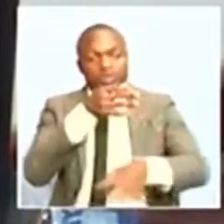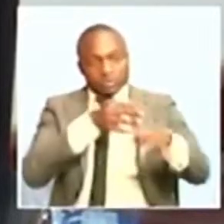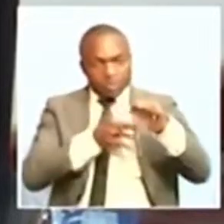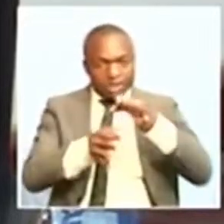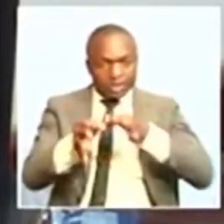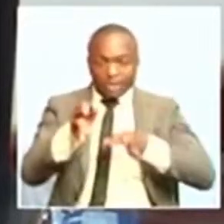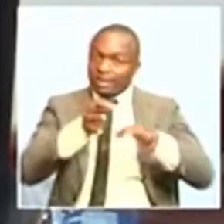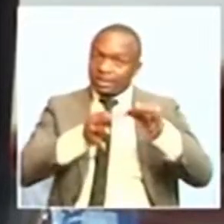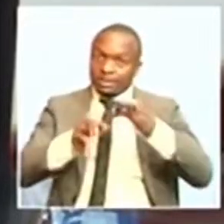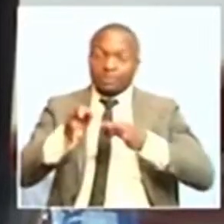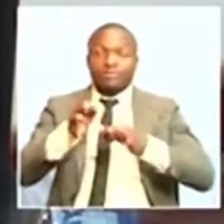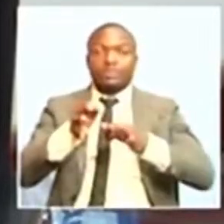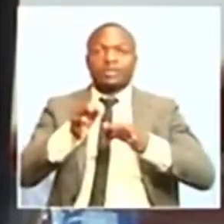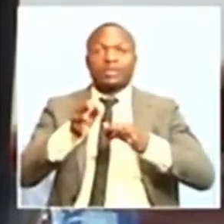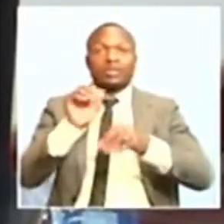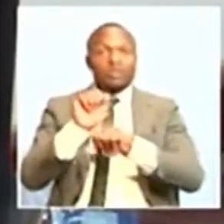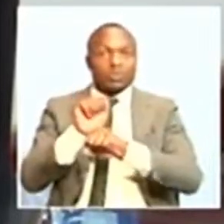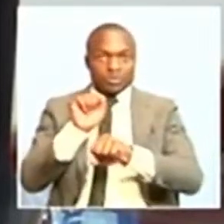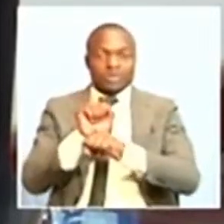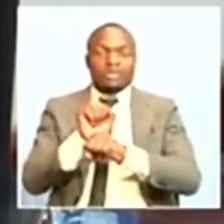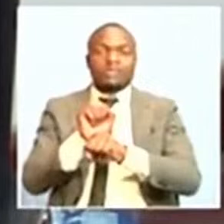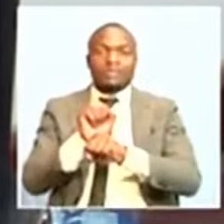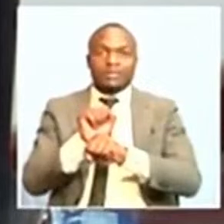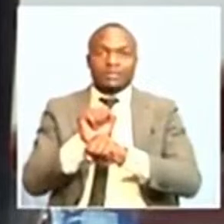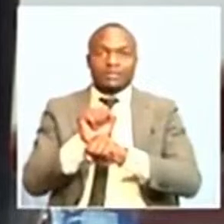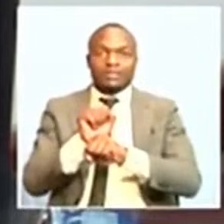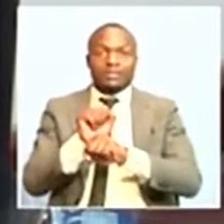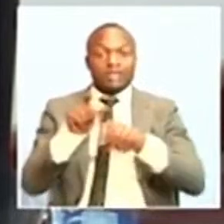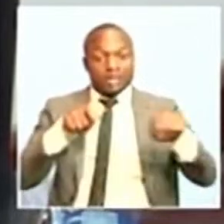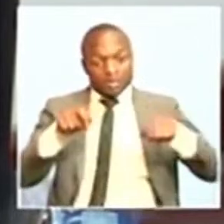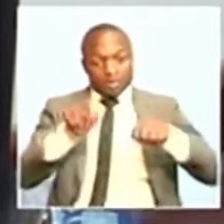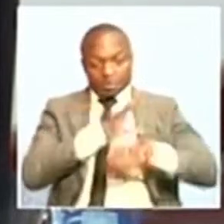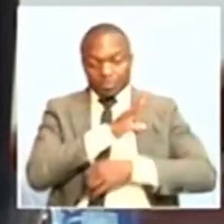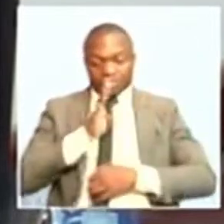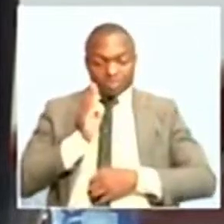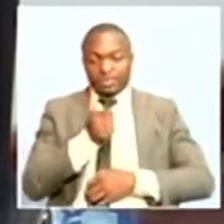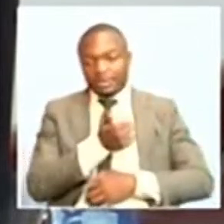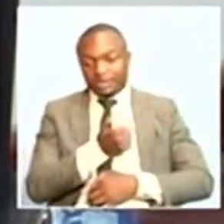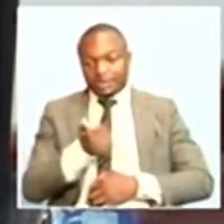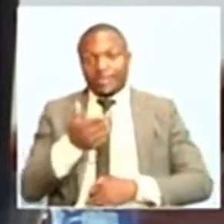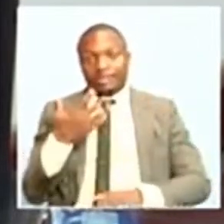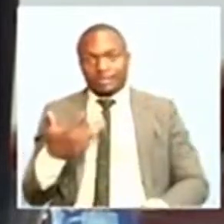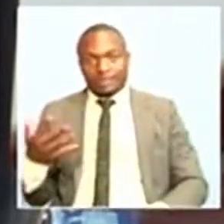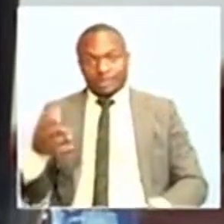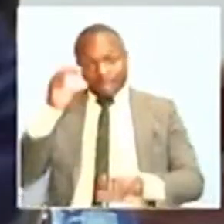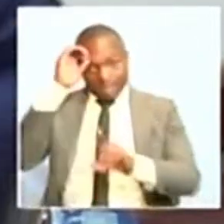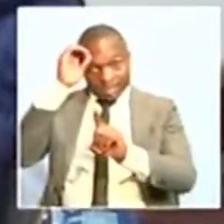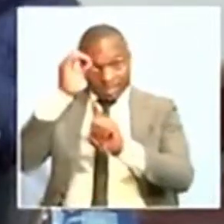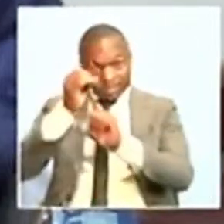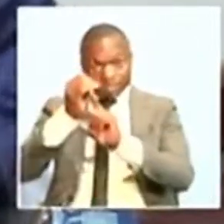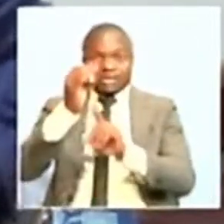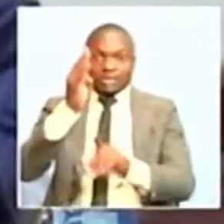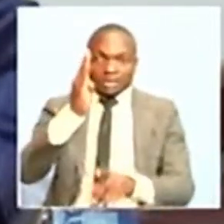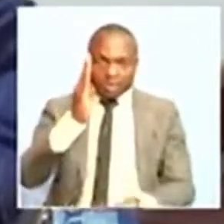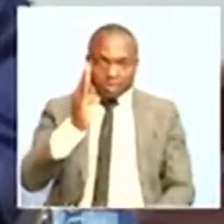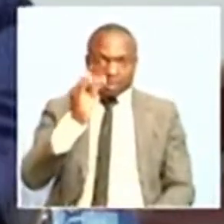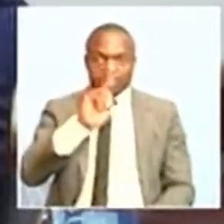and the powers of its governing board, among others. And the object of the